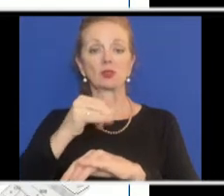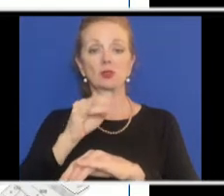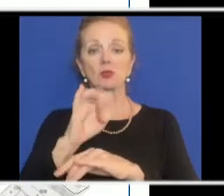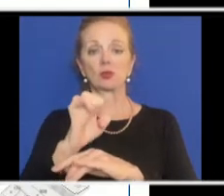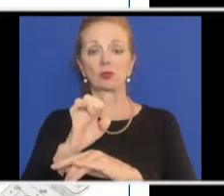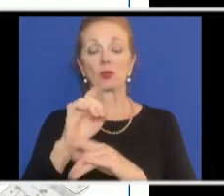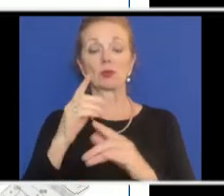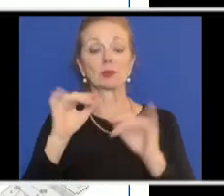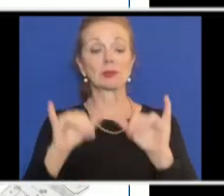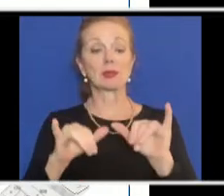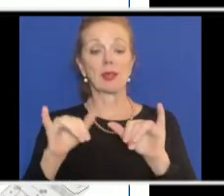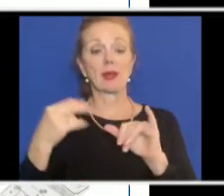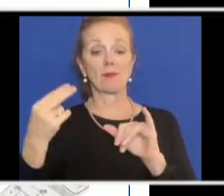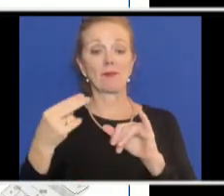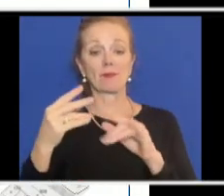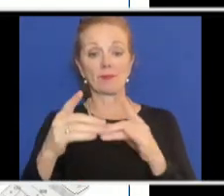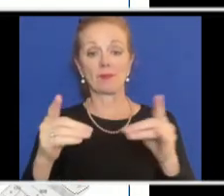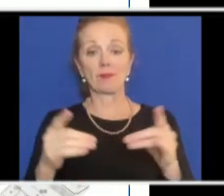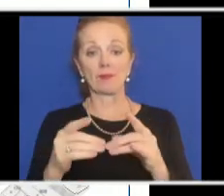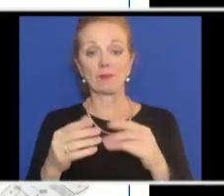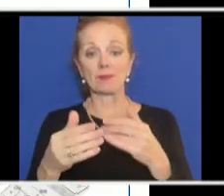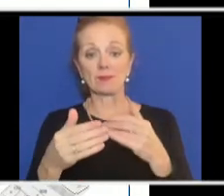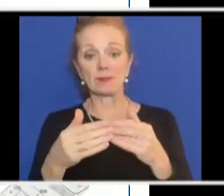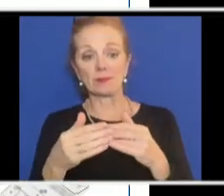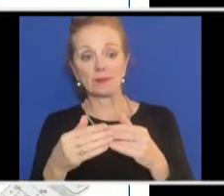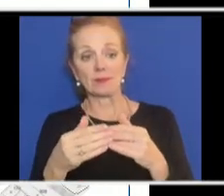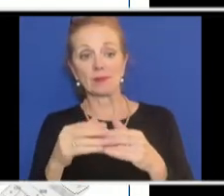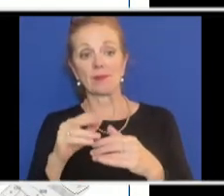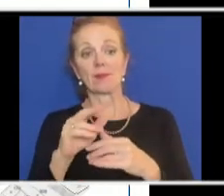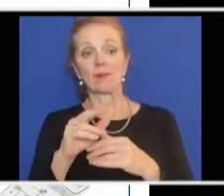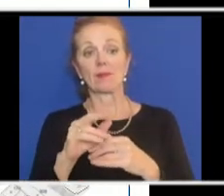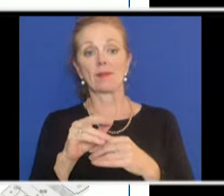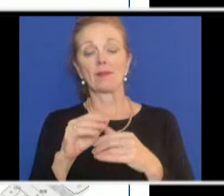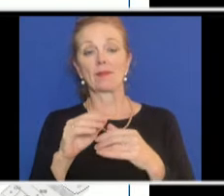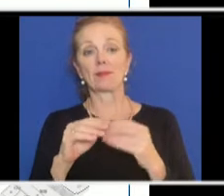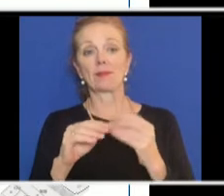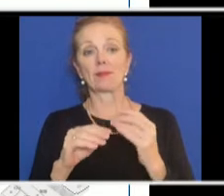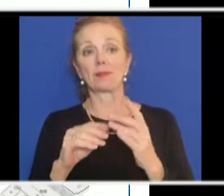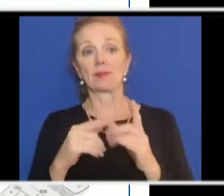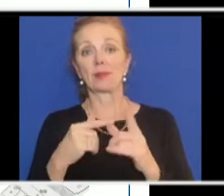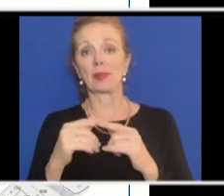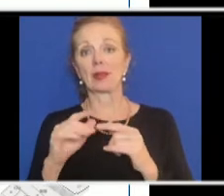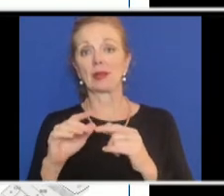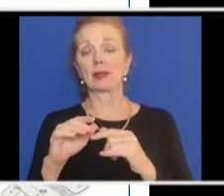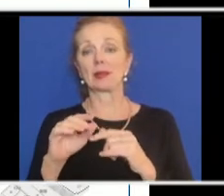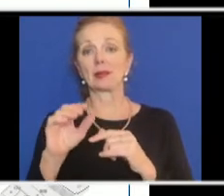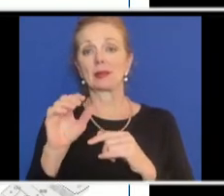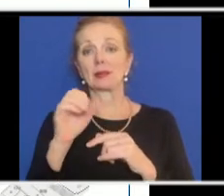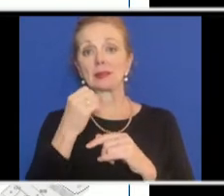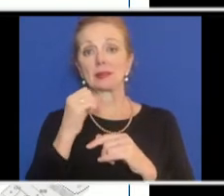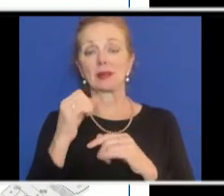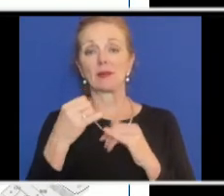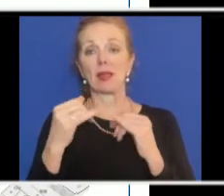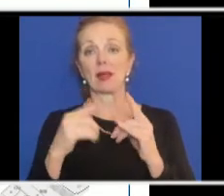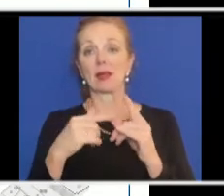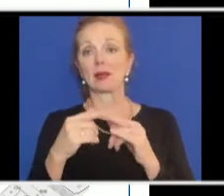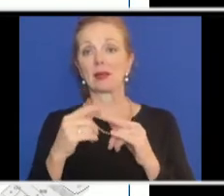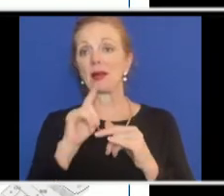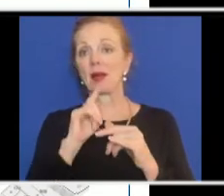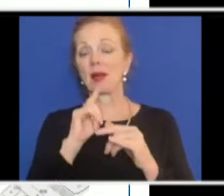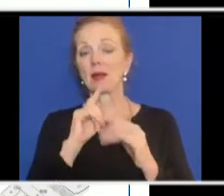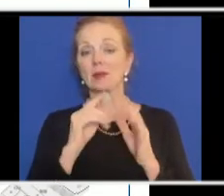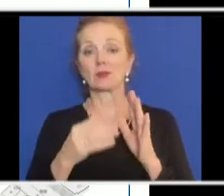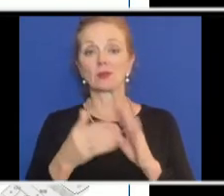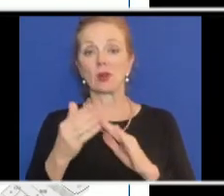historic district we also are in very close proximity to two of the planned stations for the silver line and the silver line alignment actually will run